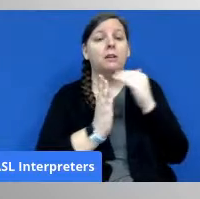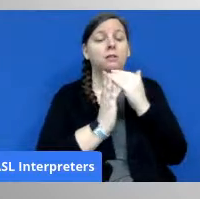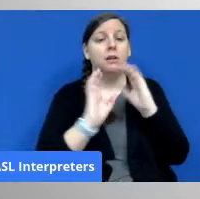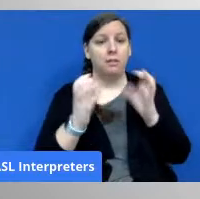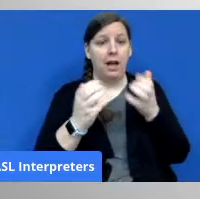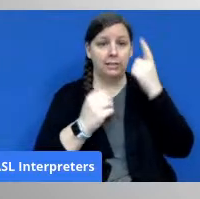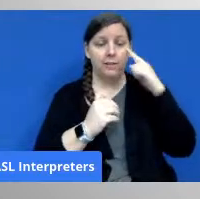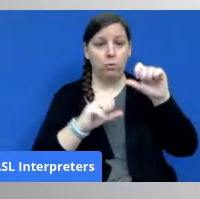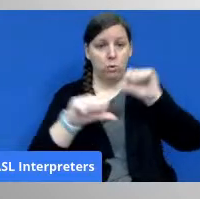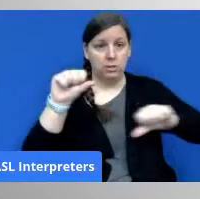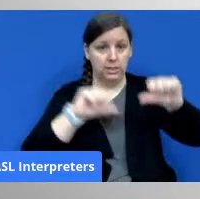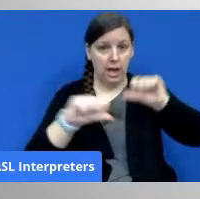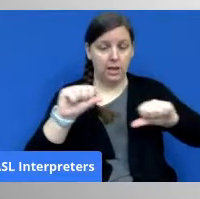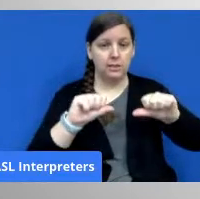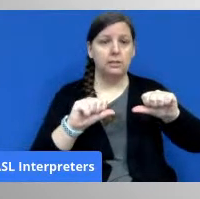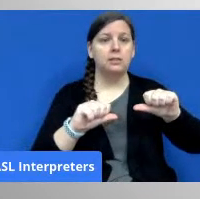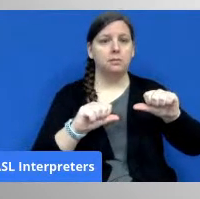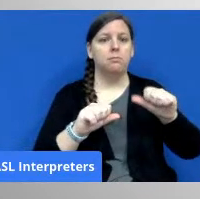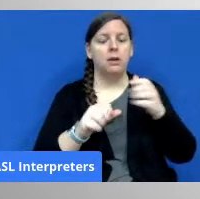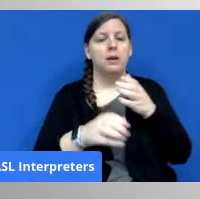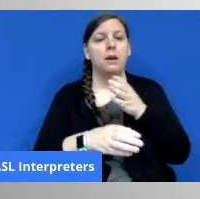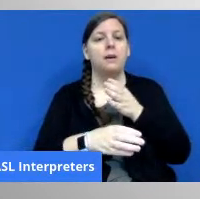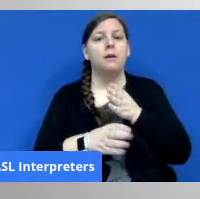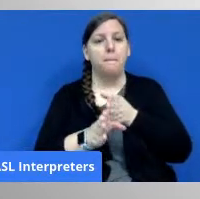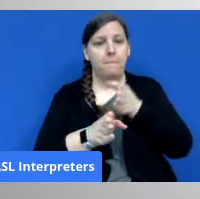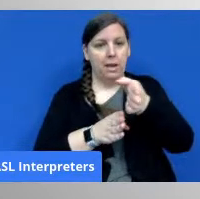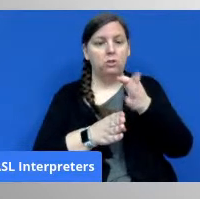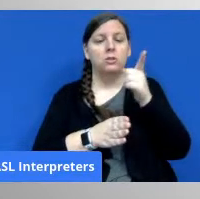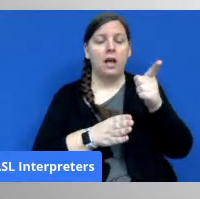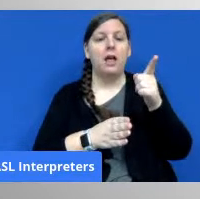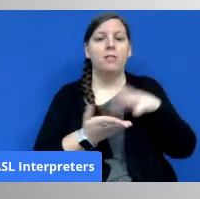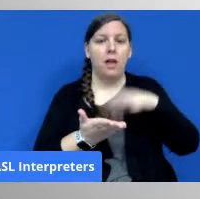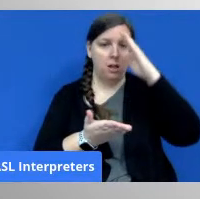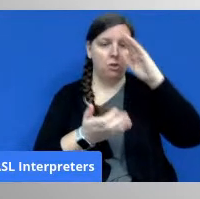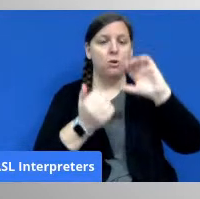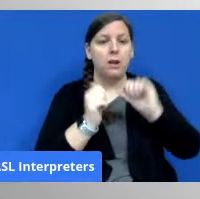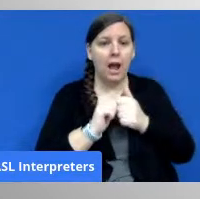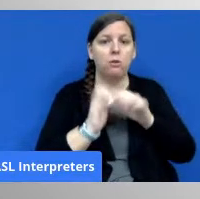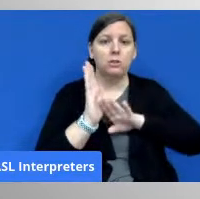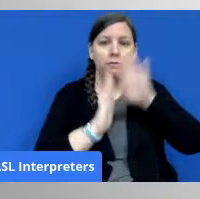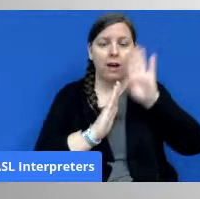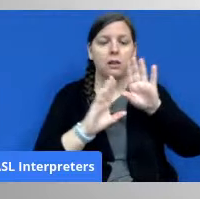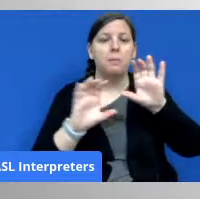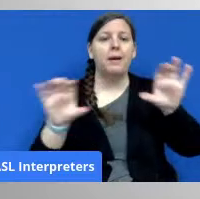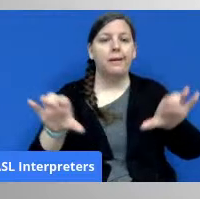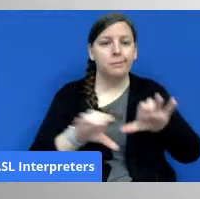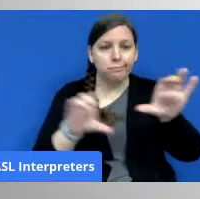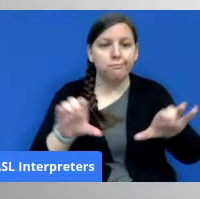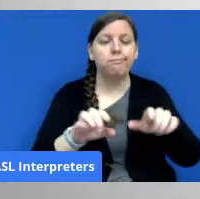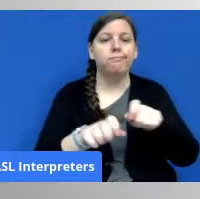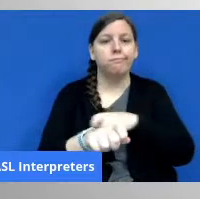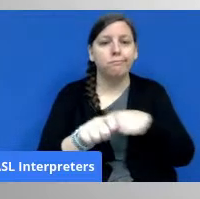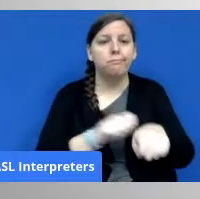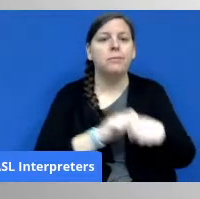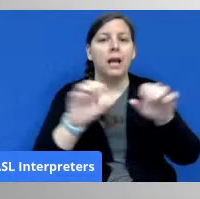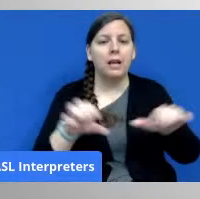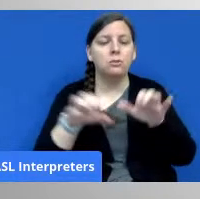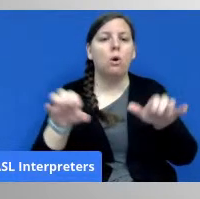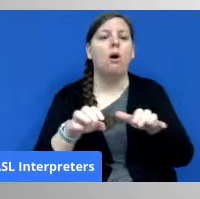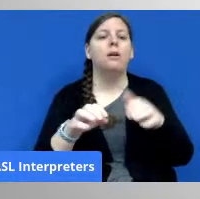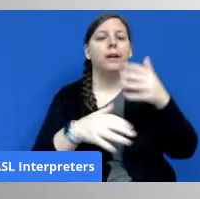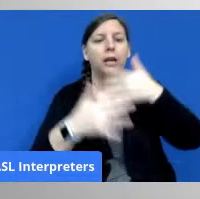actually develop hands-on interactive science instruction for elementary school students.